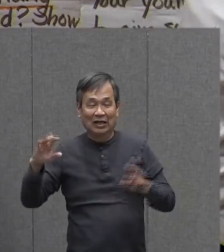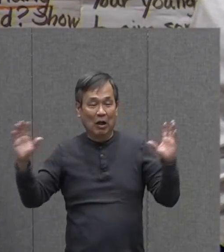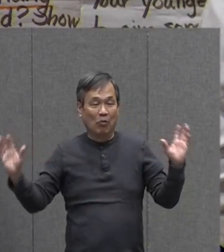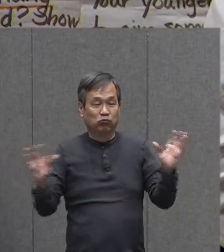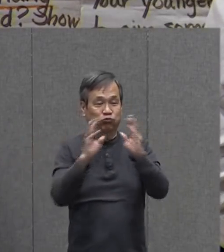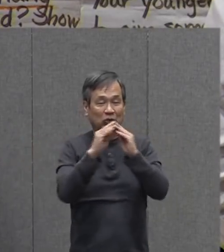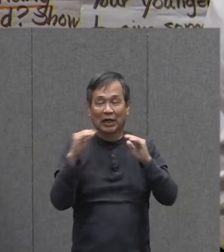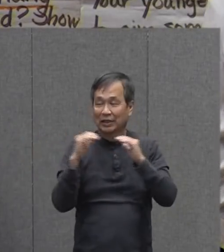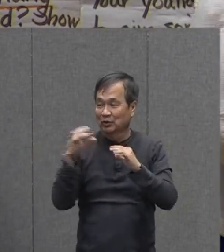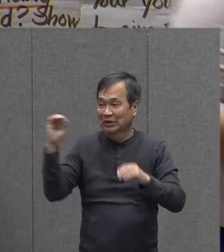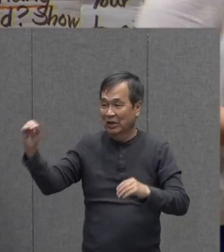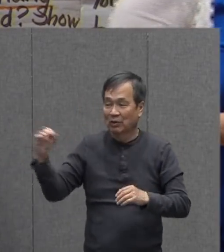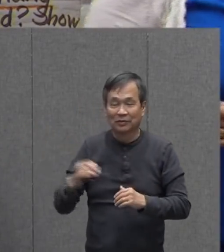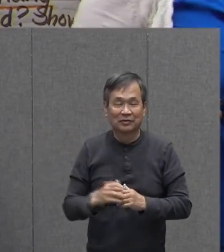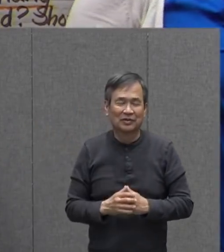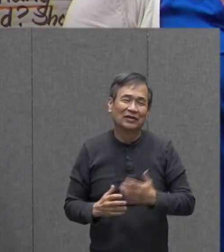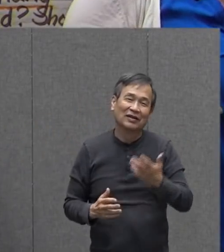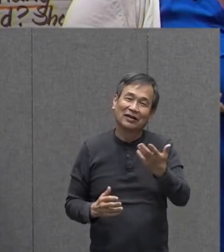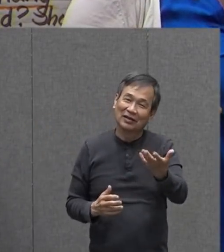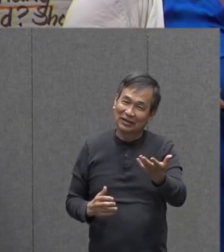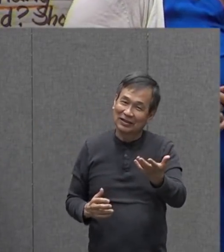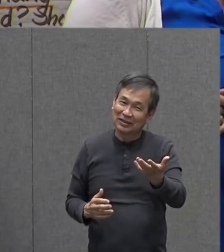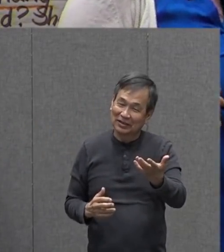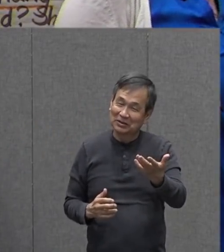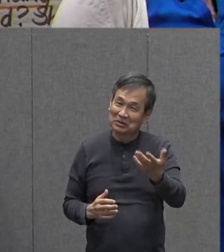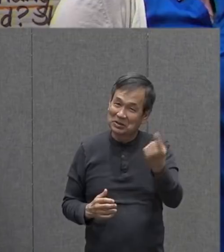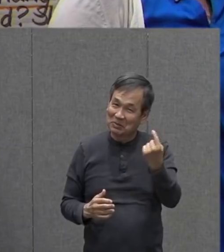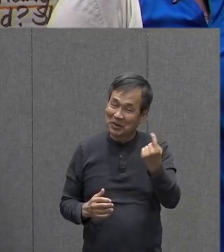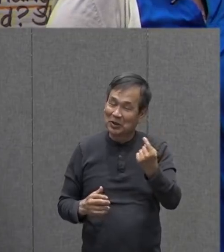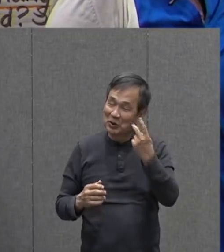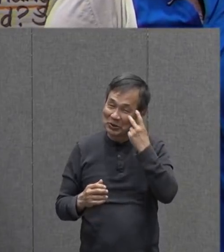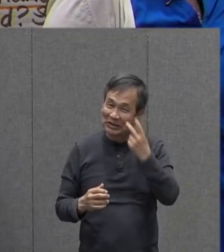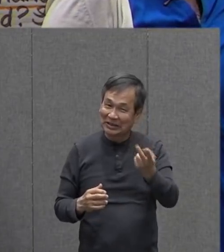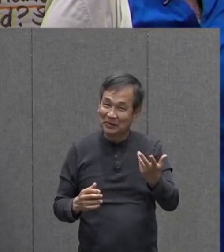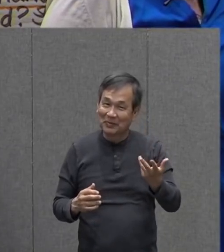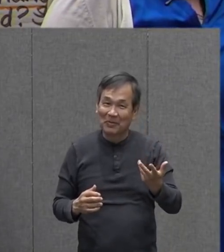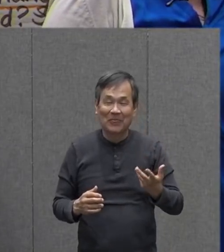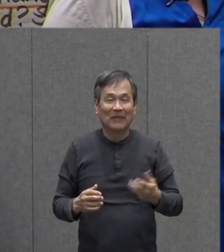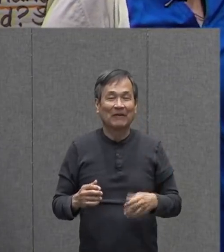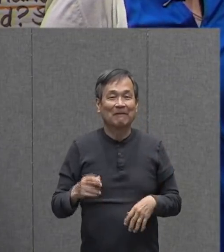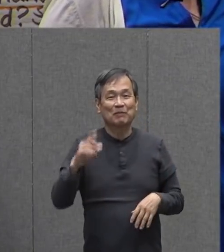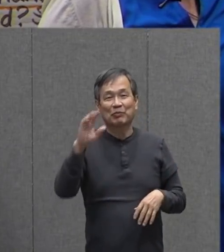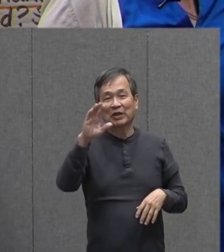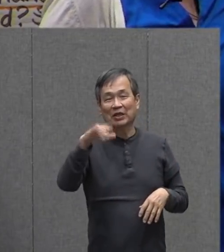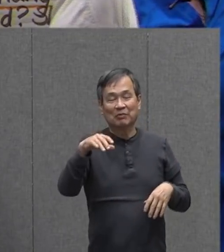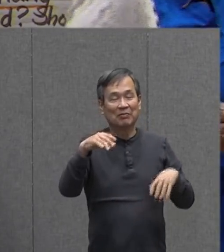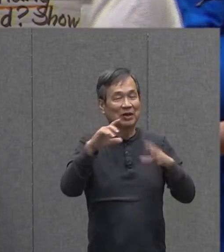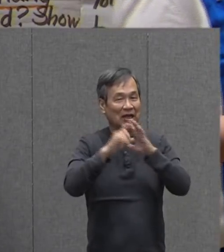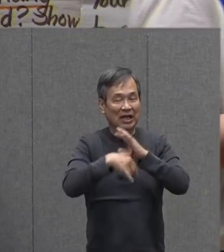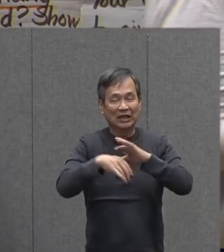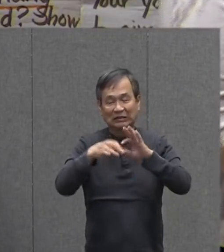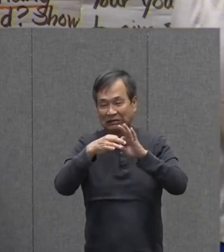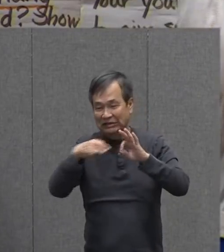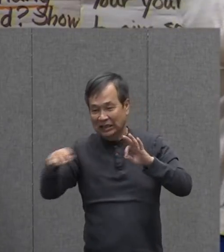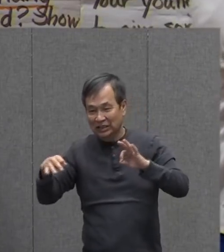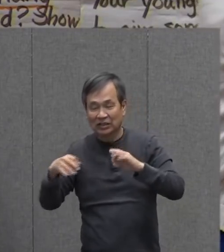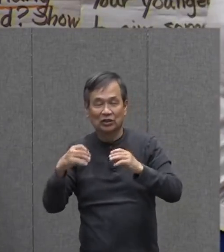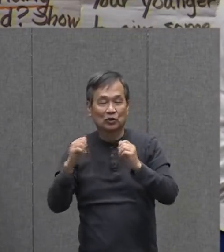multiply 2 factors, you get a product. That's something very unique that you're going to only hear about